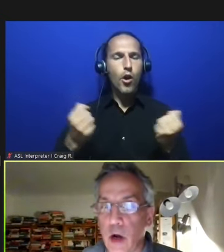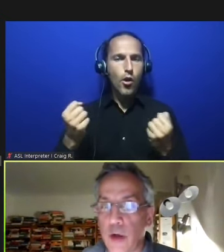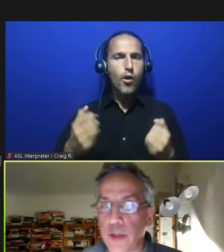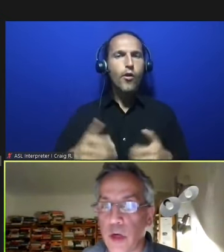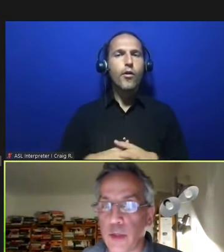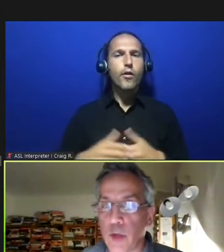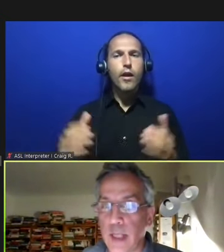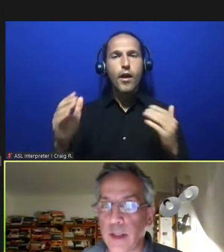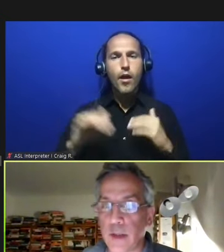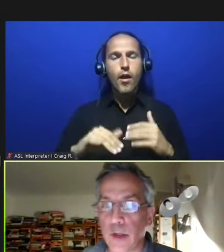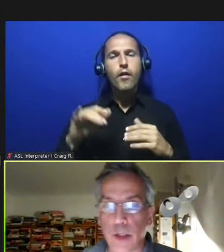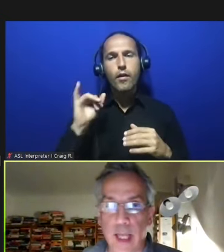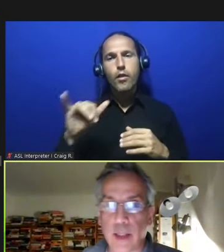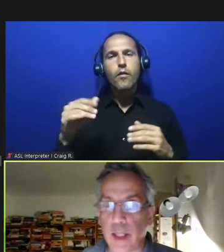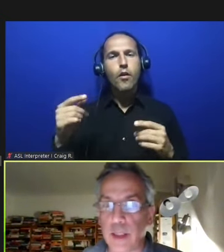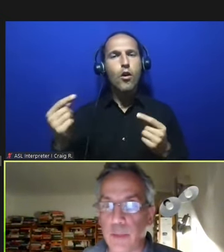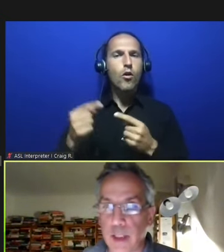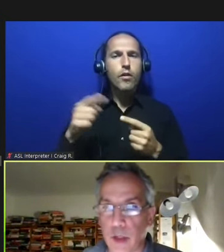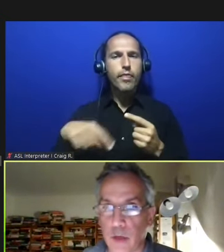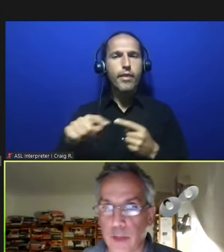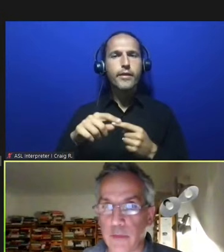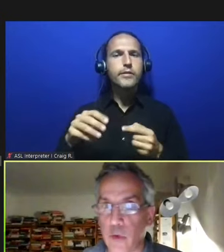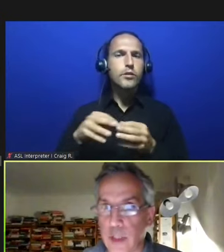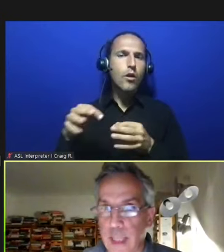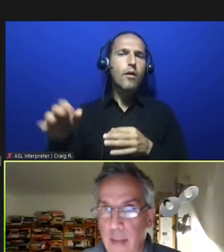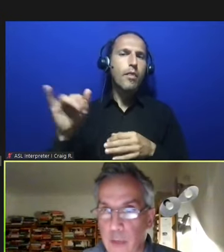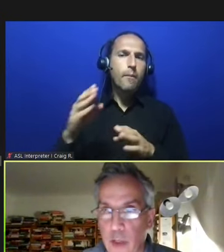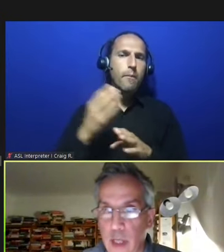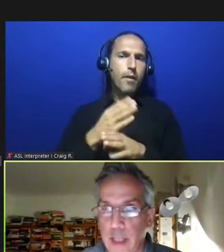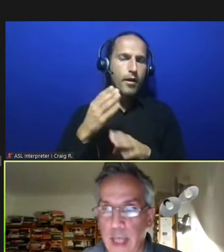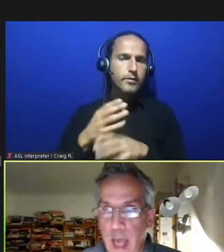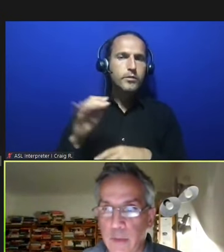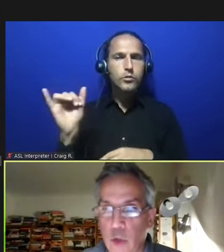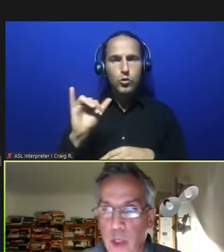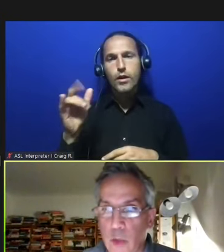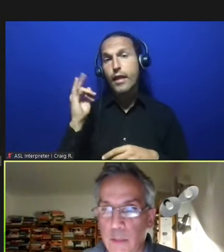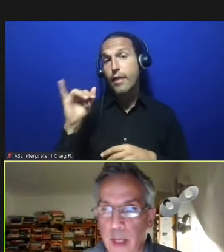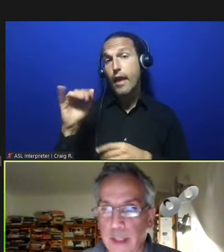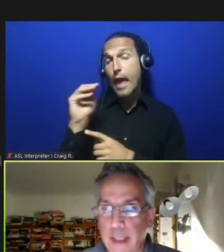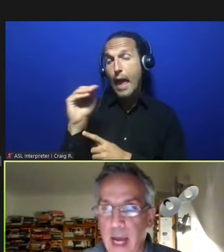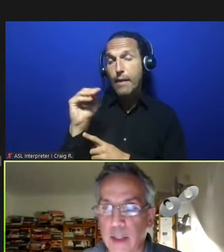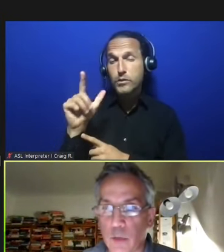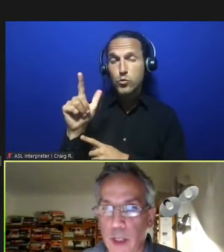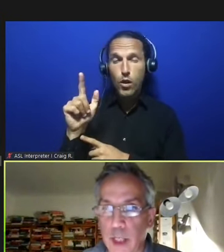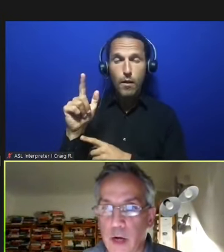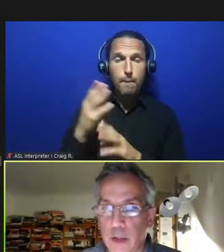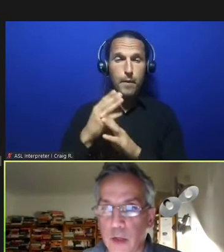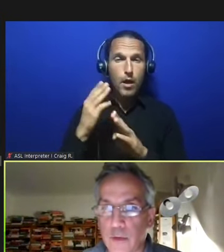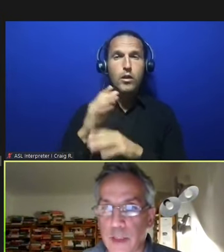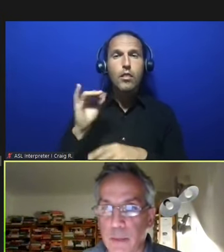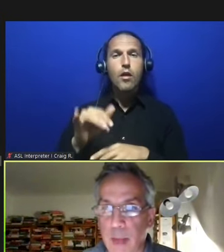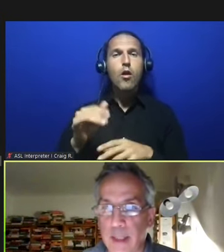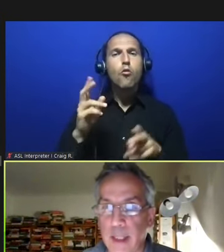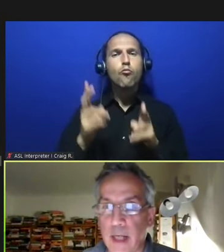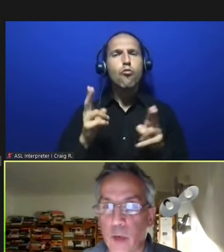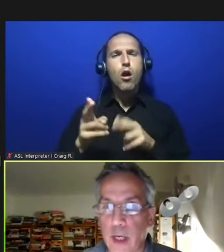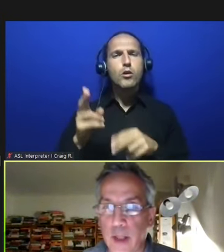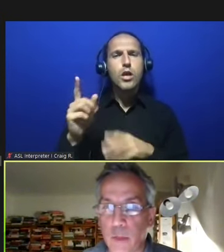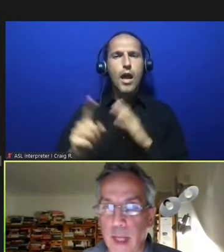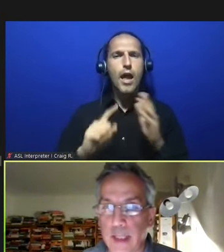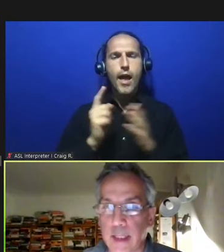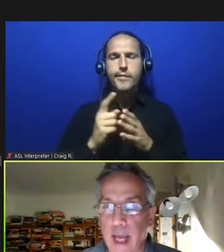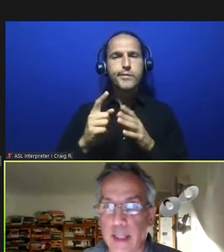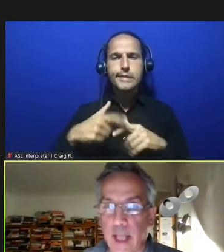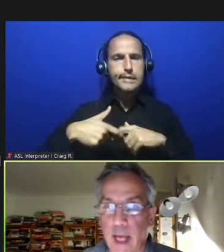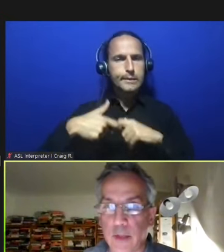Congestion also harms transit users and that delays bus service. For example, the M21 bus has had its rush hour service suspended on a